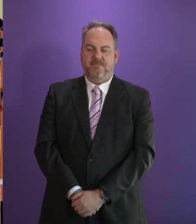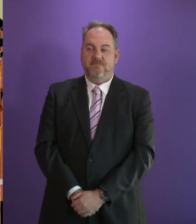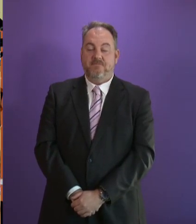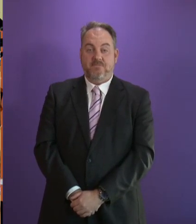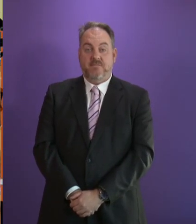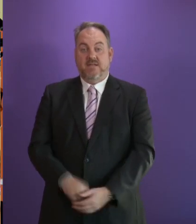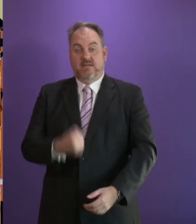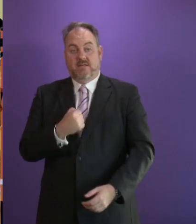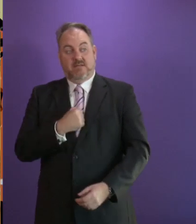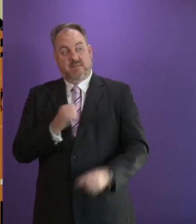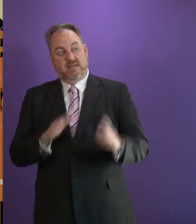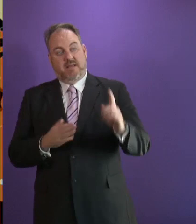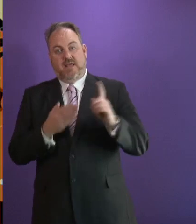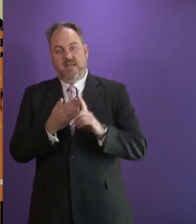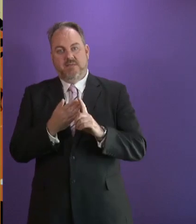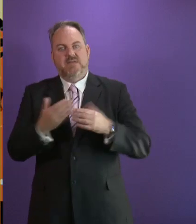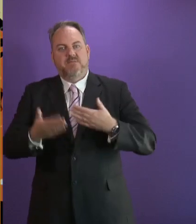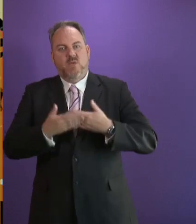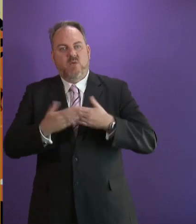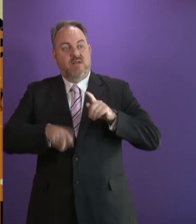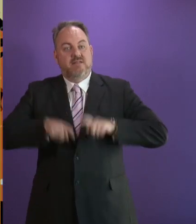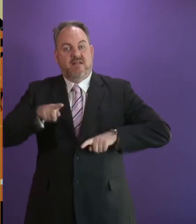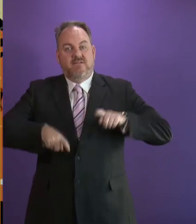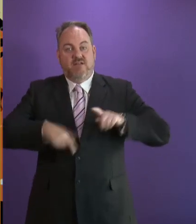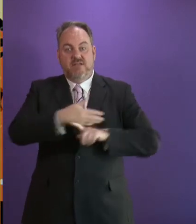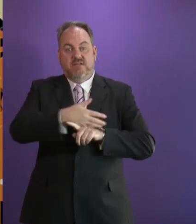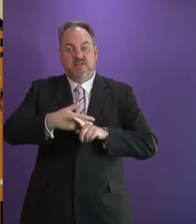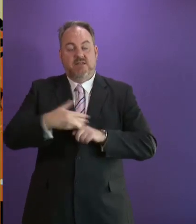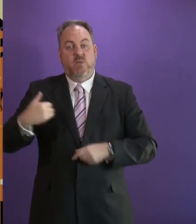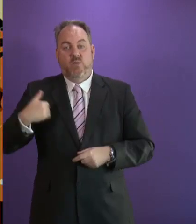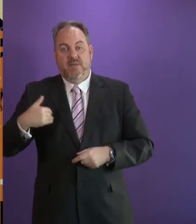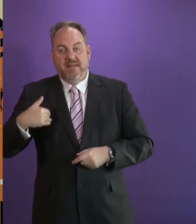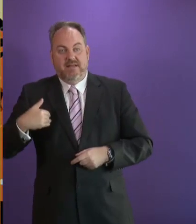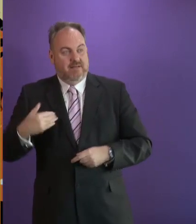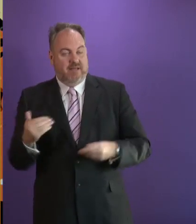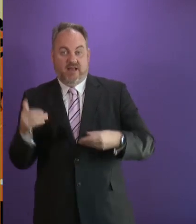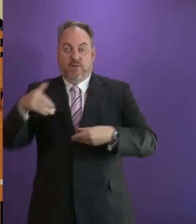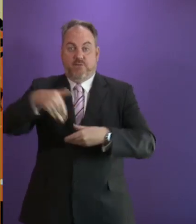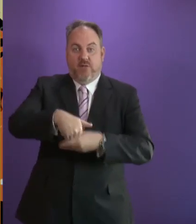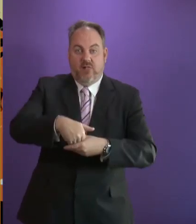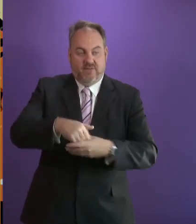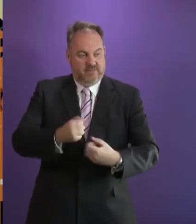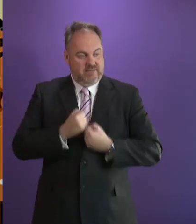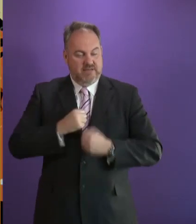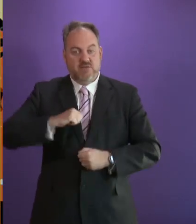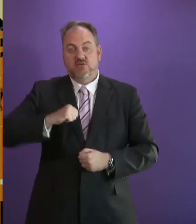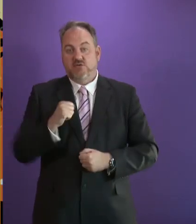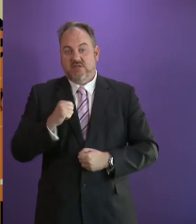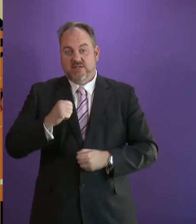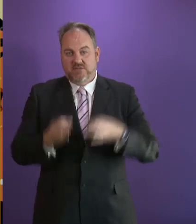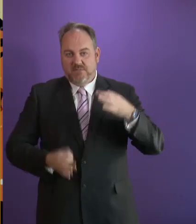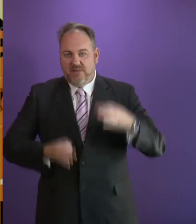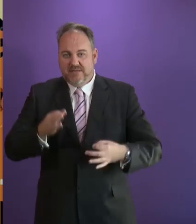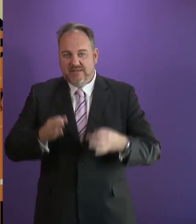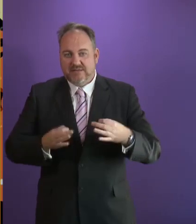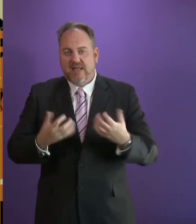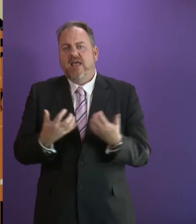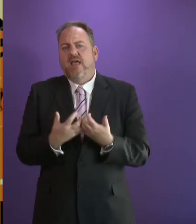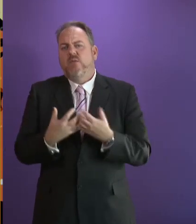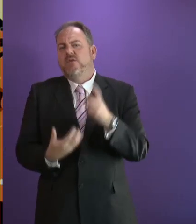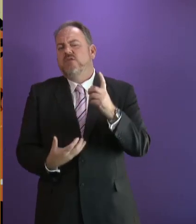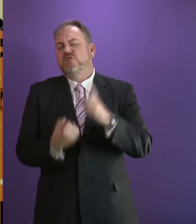I want to see diverse women here. I want to see them having a stake in politics in Scotland. And we believe we can do this through